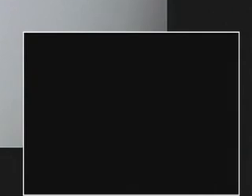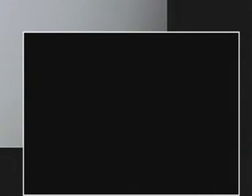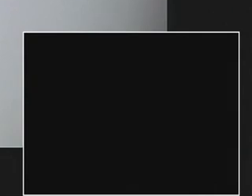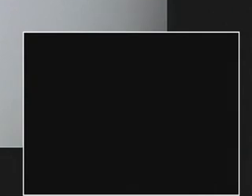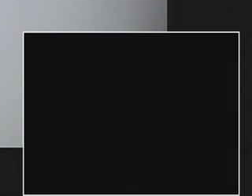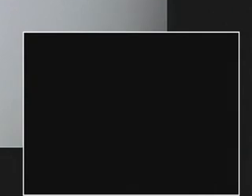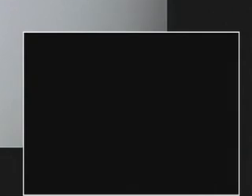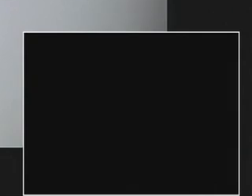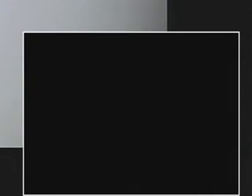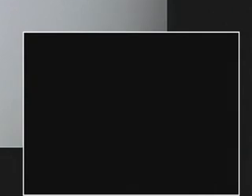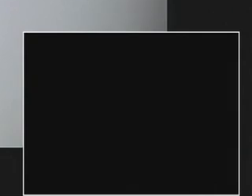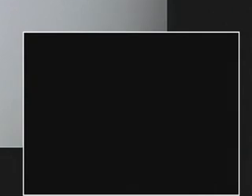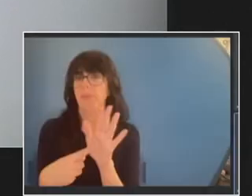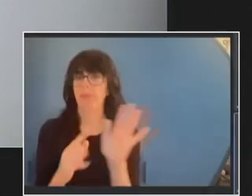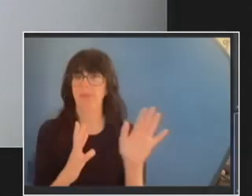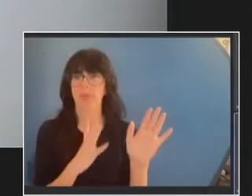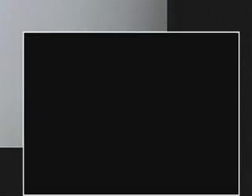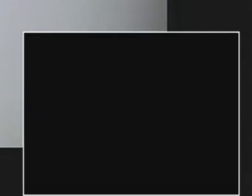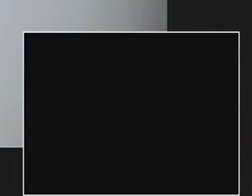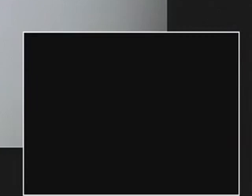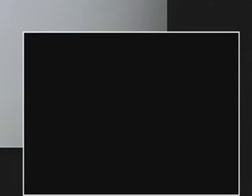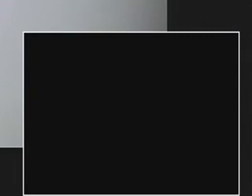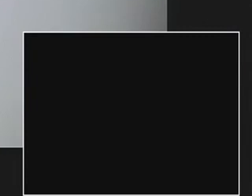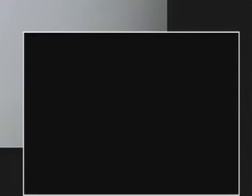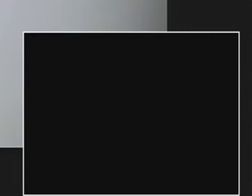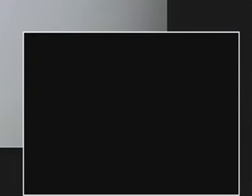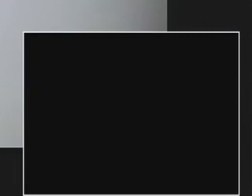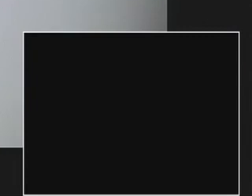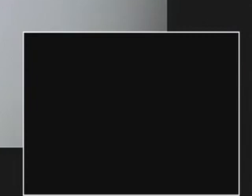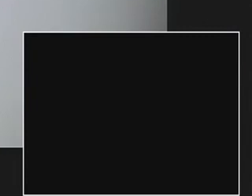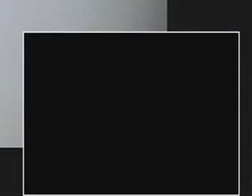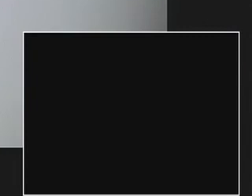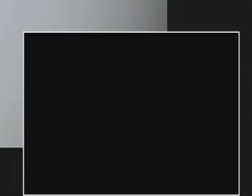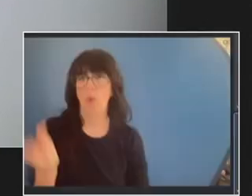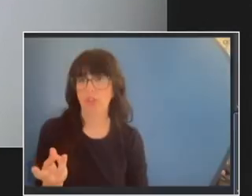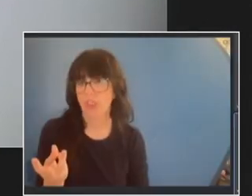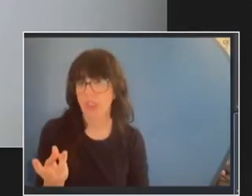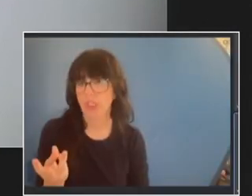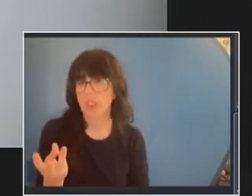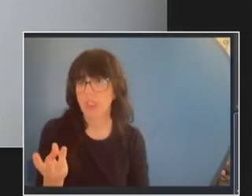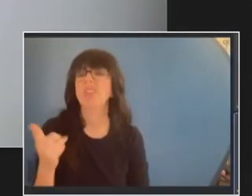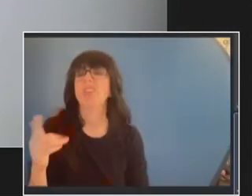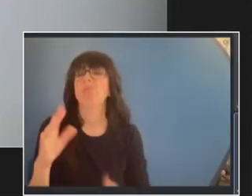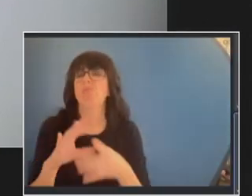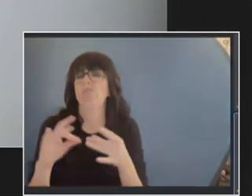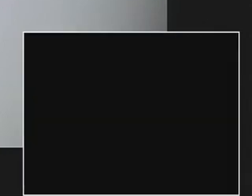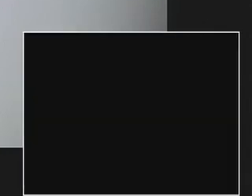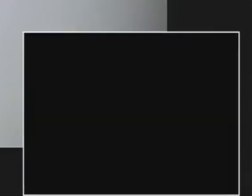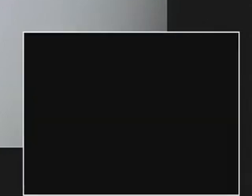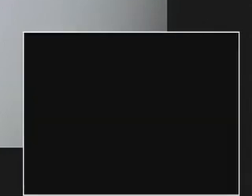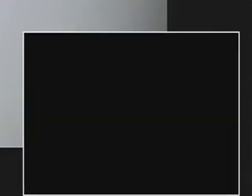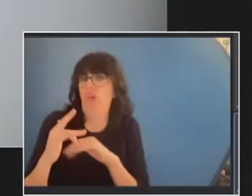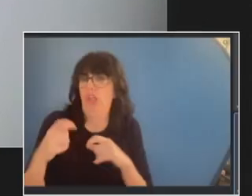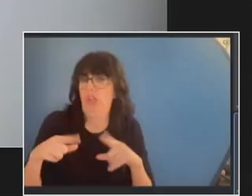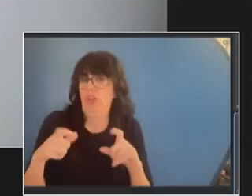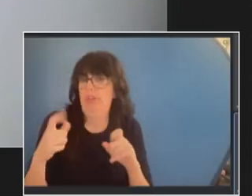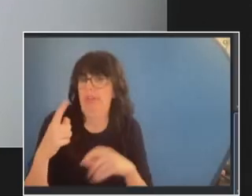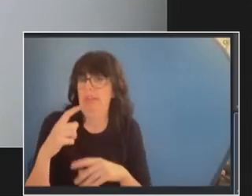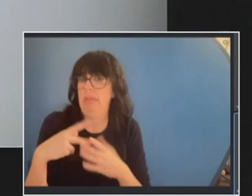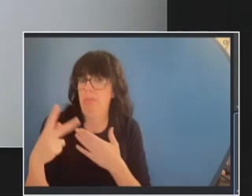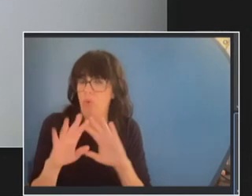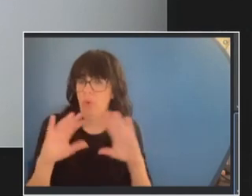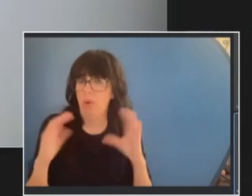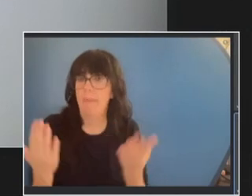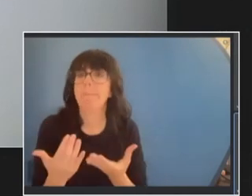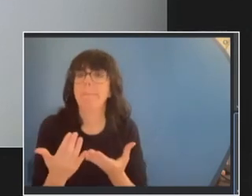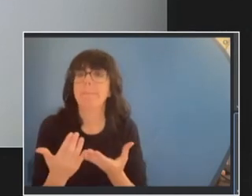the official program for the March on Washington that was referenced earlier during this program and is